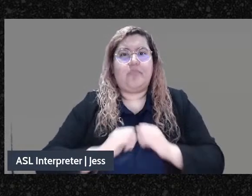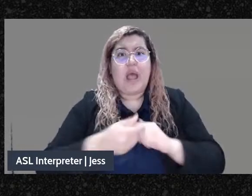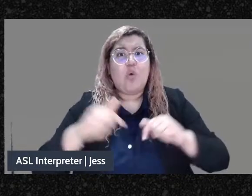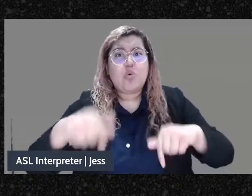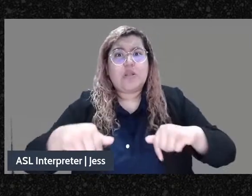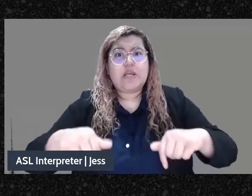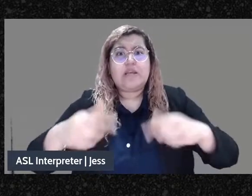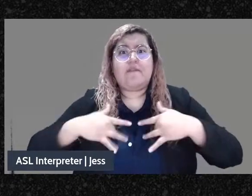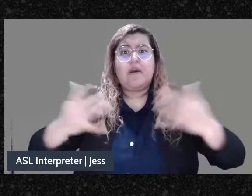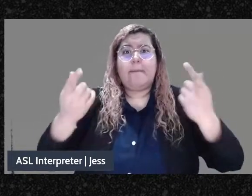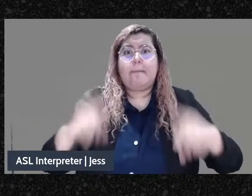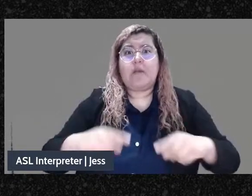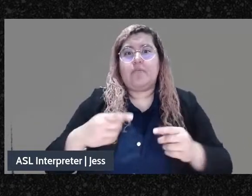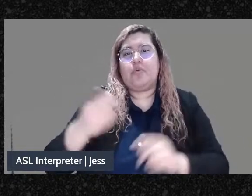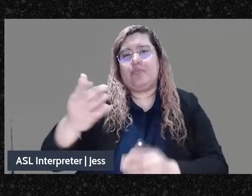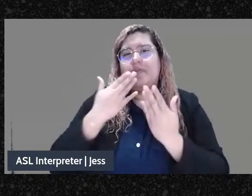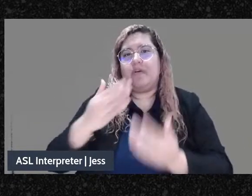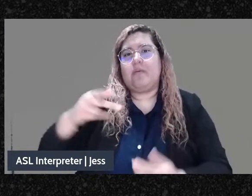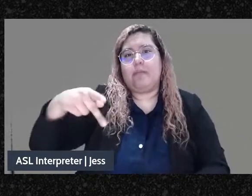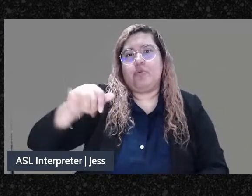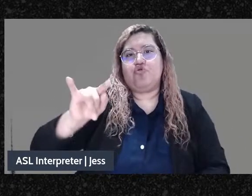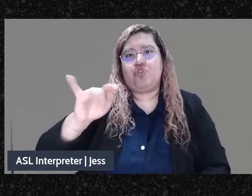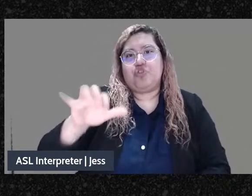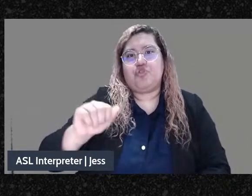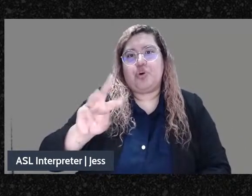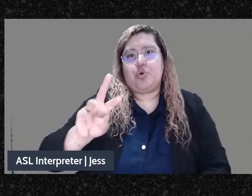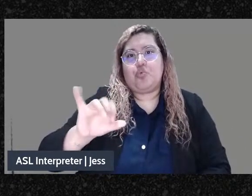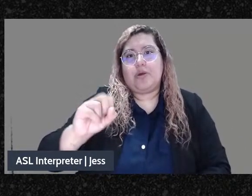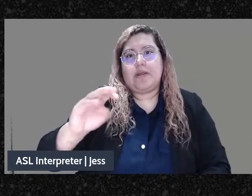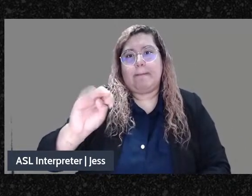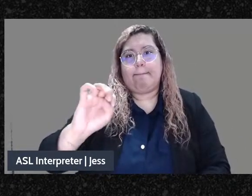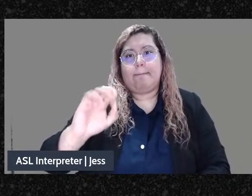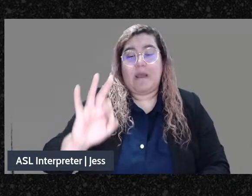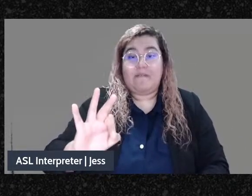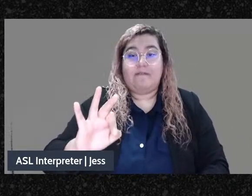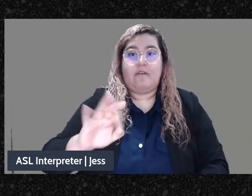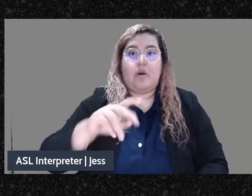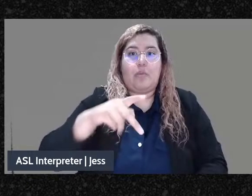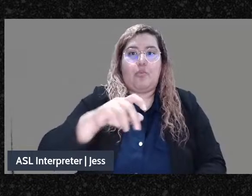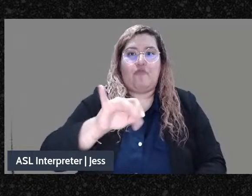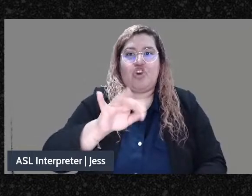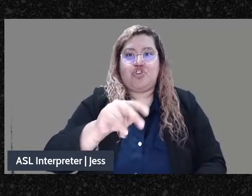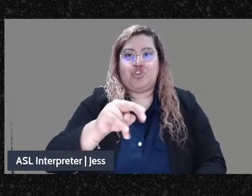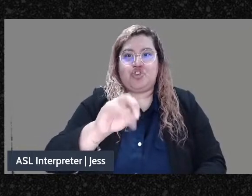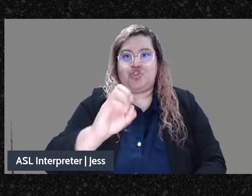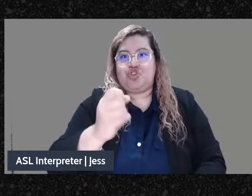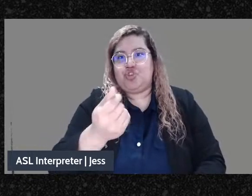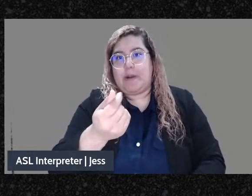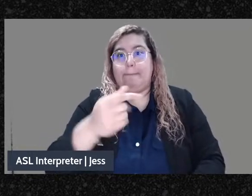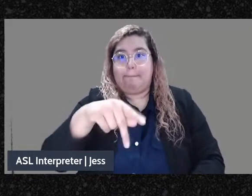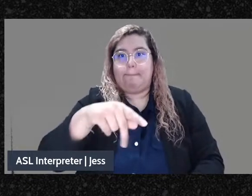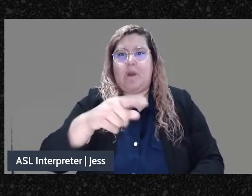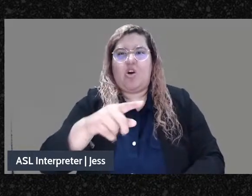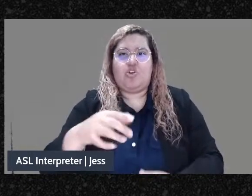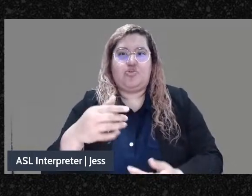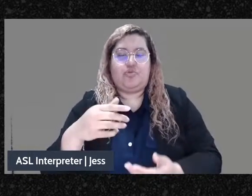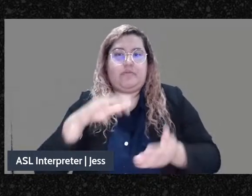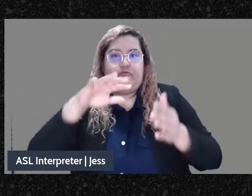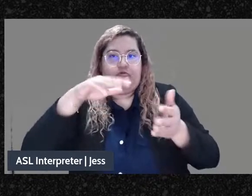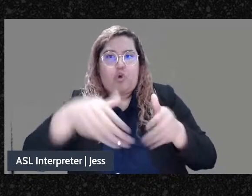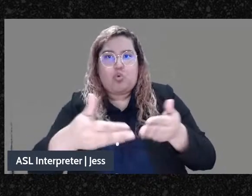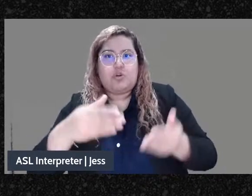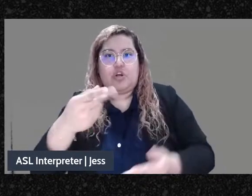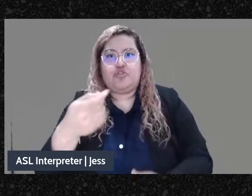and Diversity at Seattle University. Special thanks to Natasha Martin and Teresa